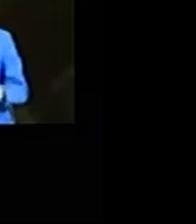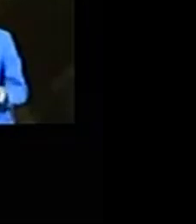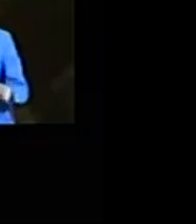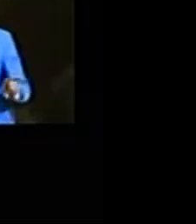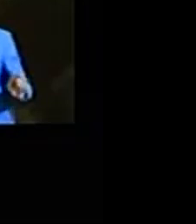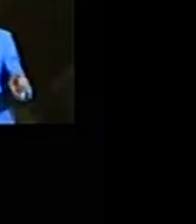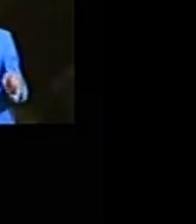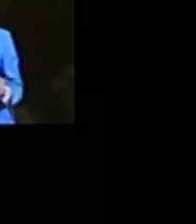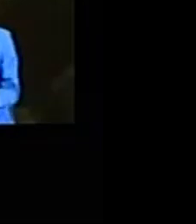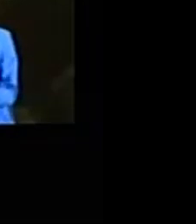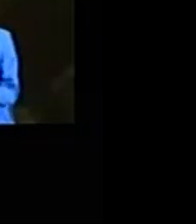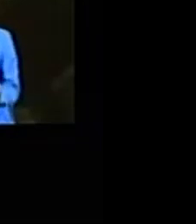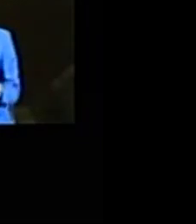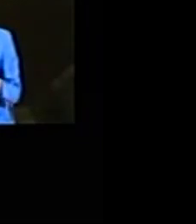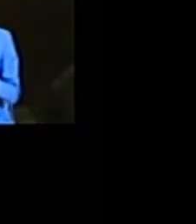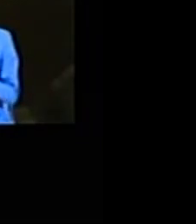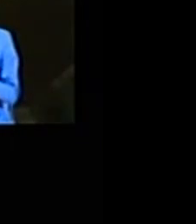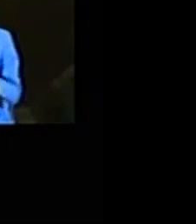Always.